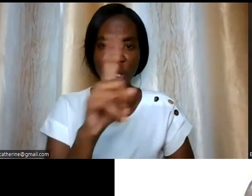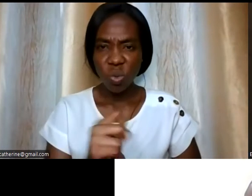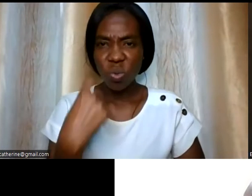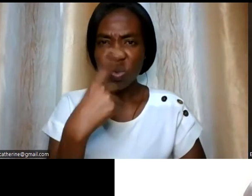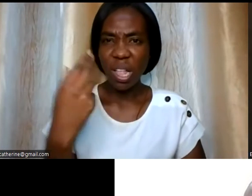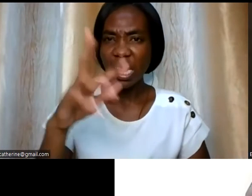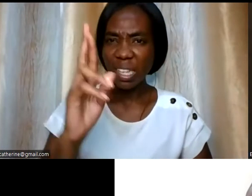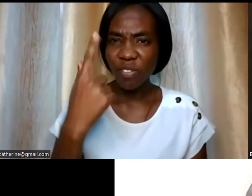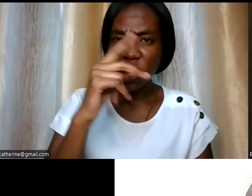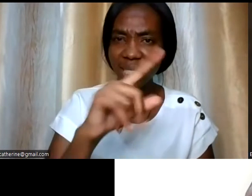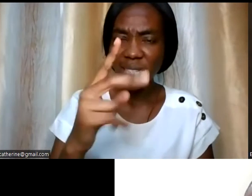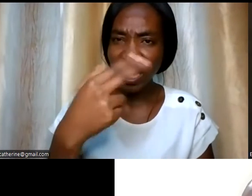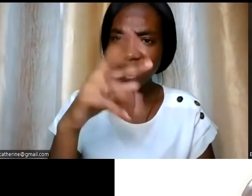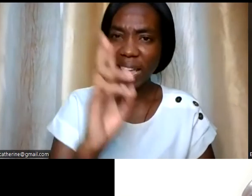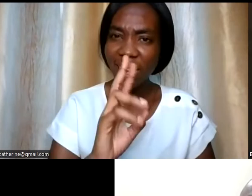HR?